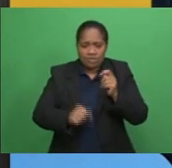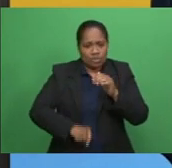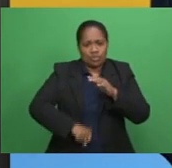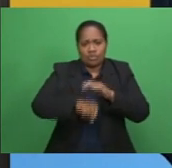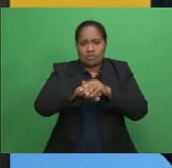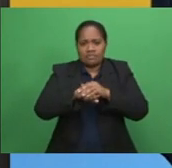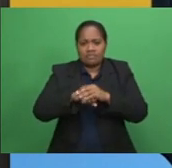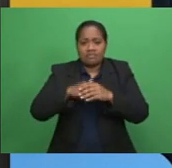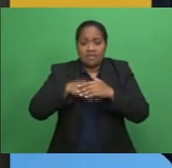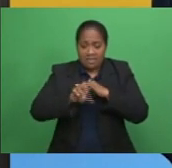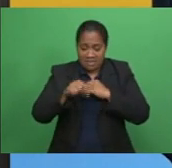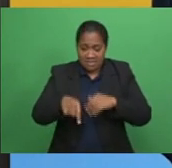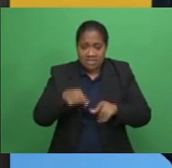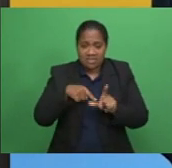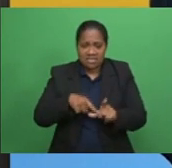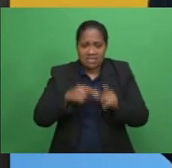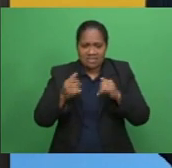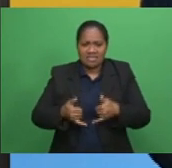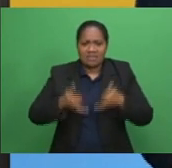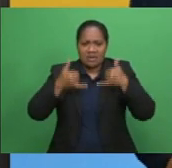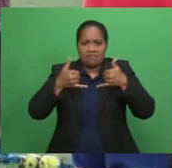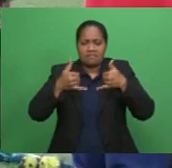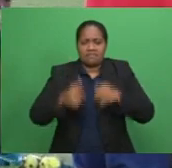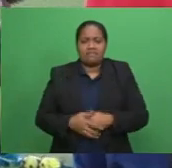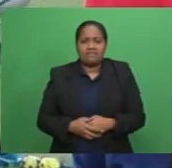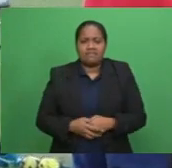Skipper Cup. Caroline Tavi has more.